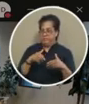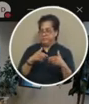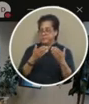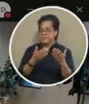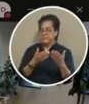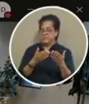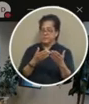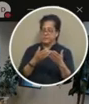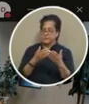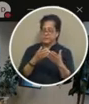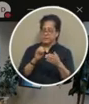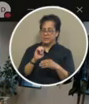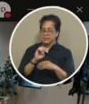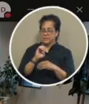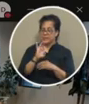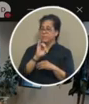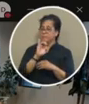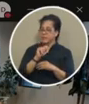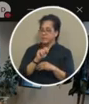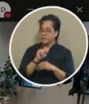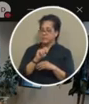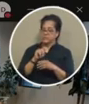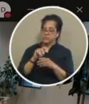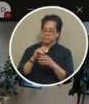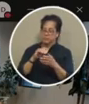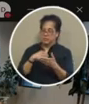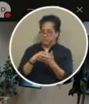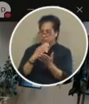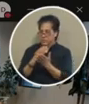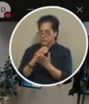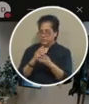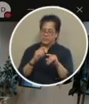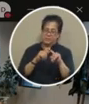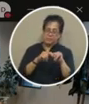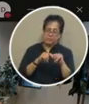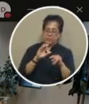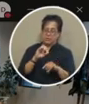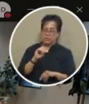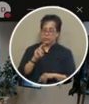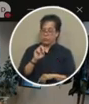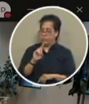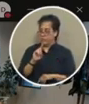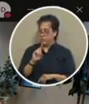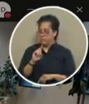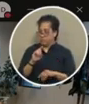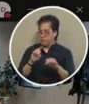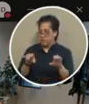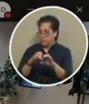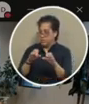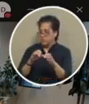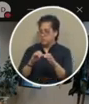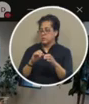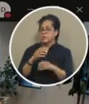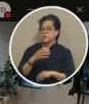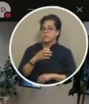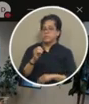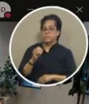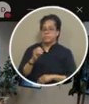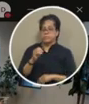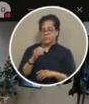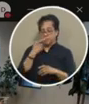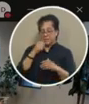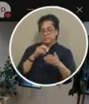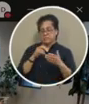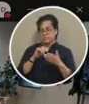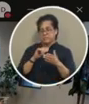impacts to the operations and to the budget based on the COVID actions that we had to take, or the actions we had to take as a result